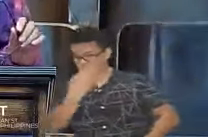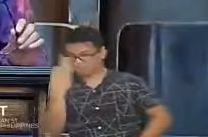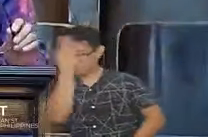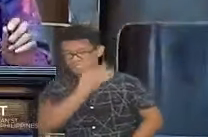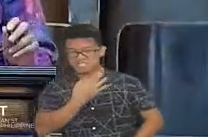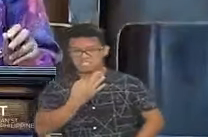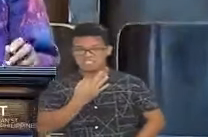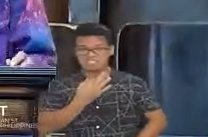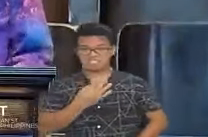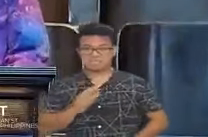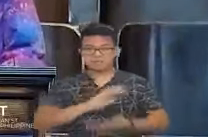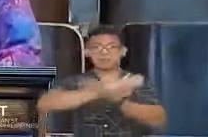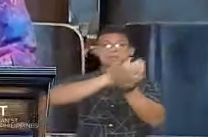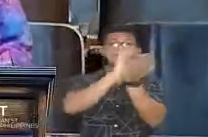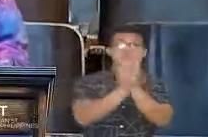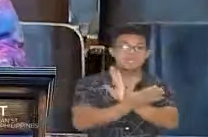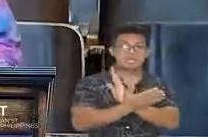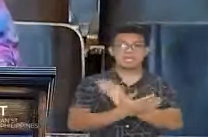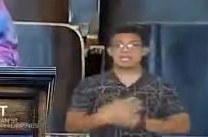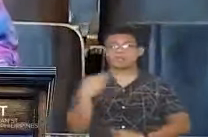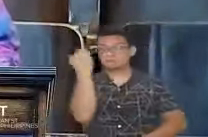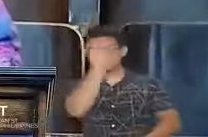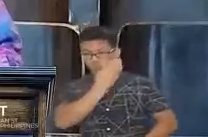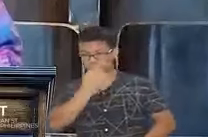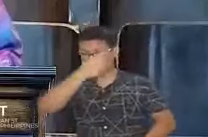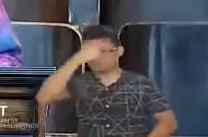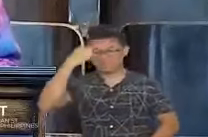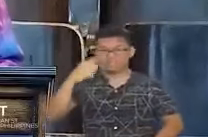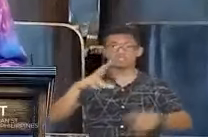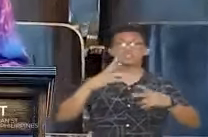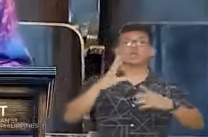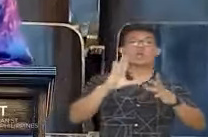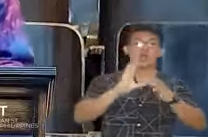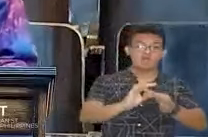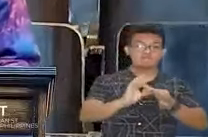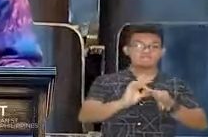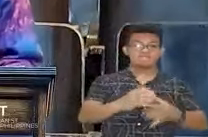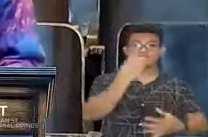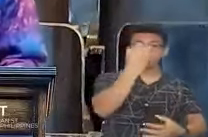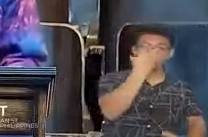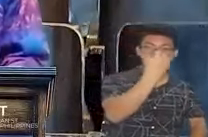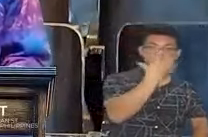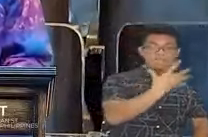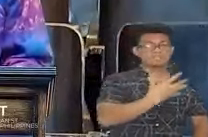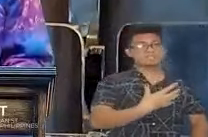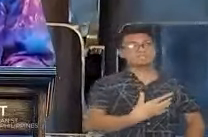Dito mag-away kay minsan pa ito, gwapuhan na. Agay, gwapo.